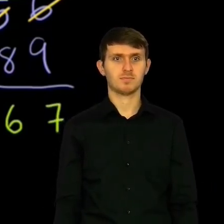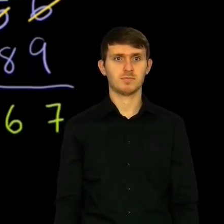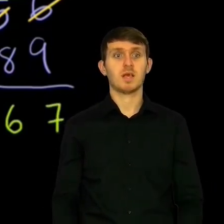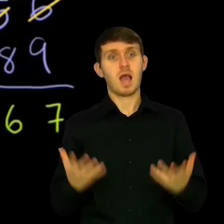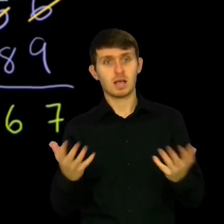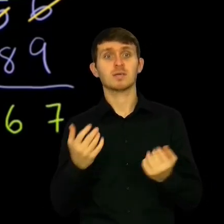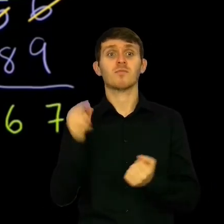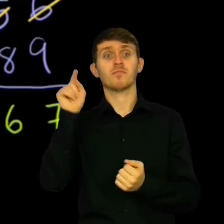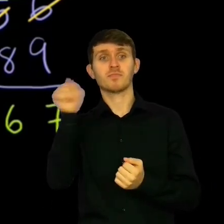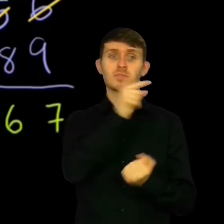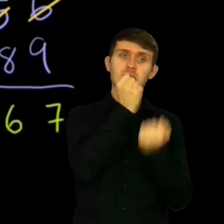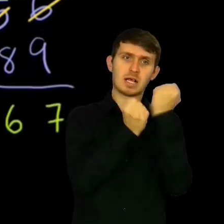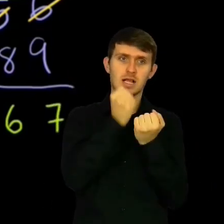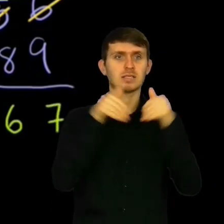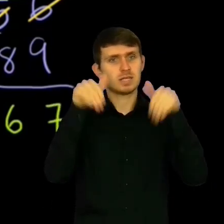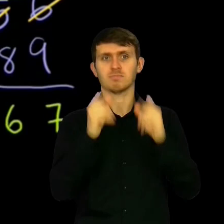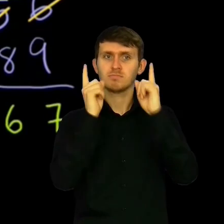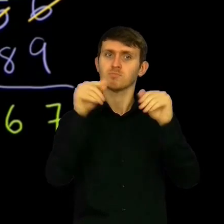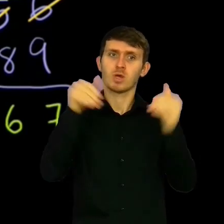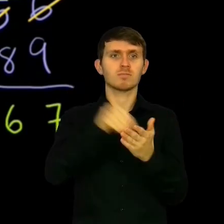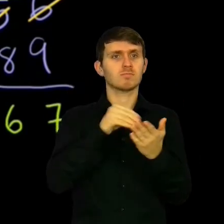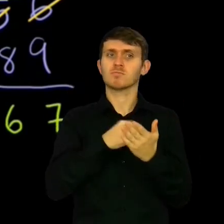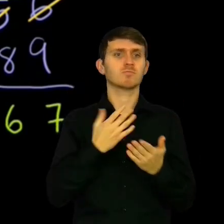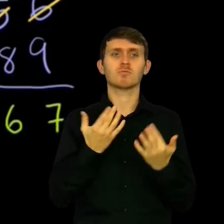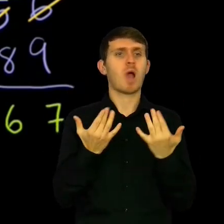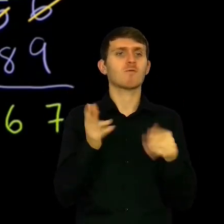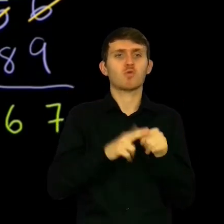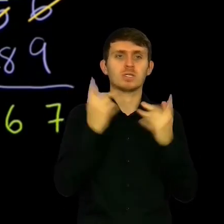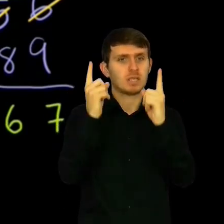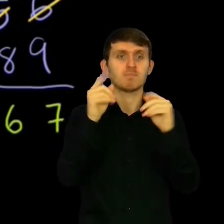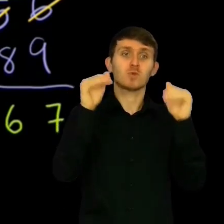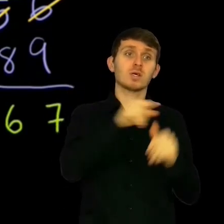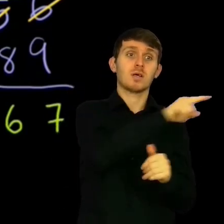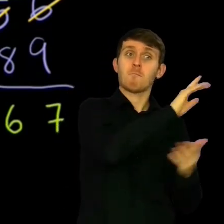I think that this is a little bit easier in my head, but this might be, depending on the context,